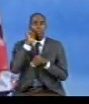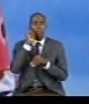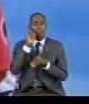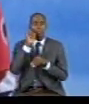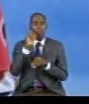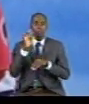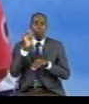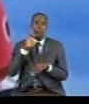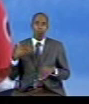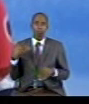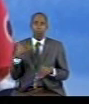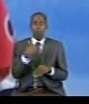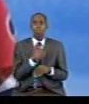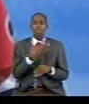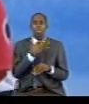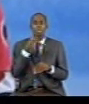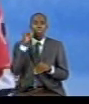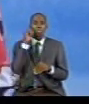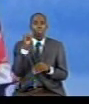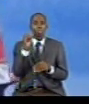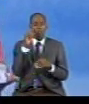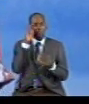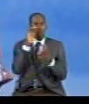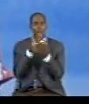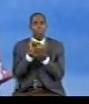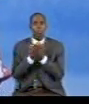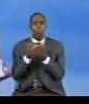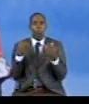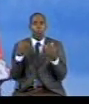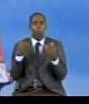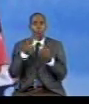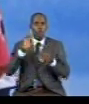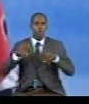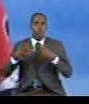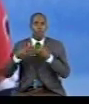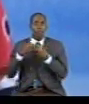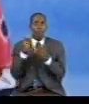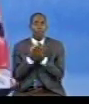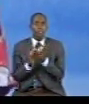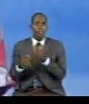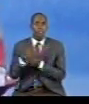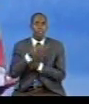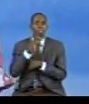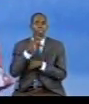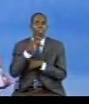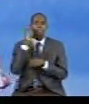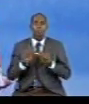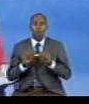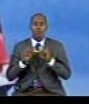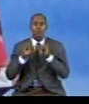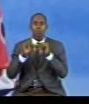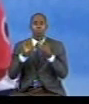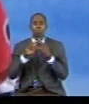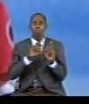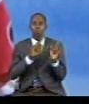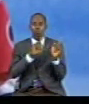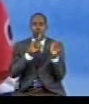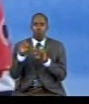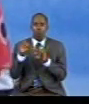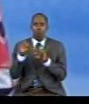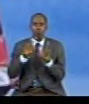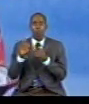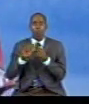pray, believing that the pains will go. So after that day, I continued attending the program till the last day of the